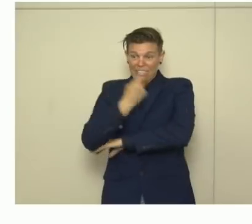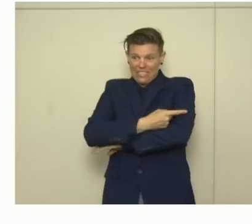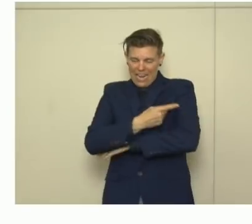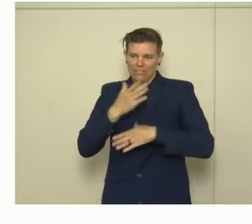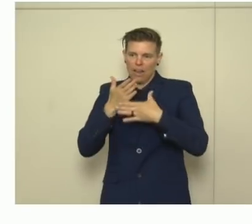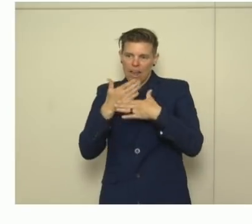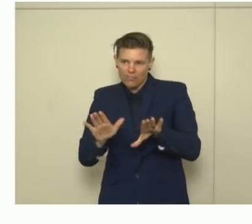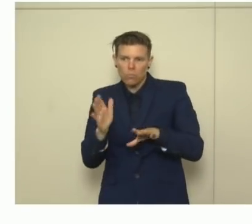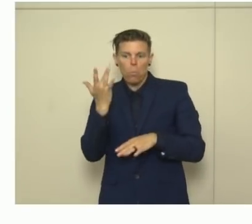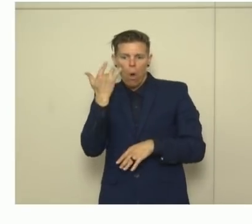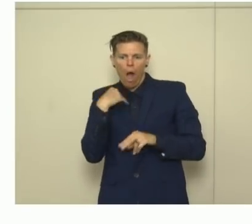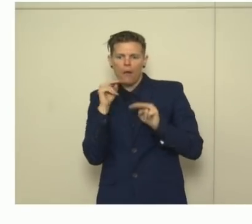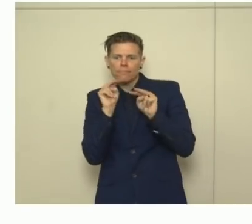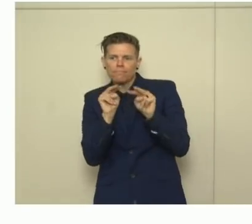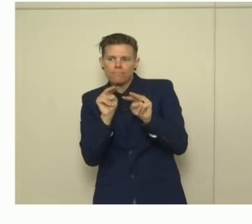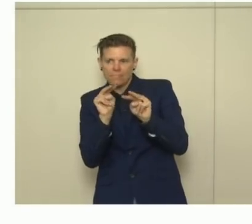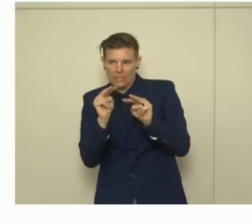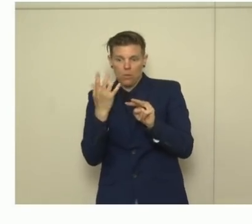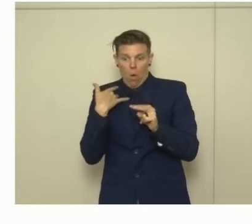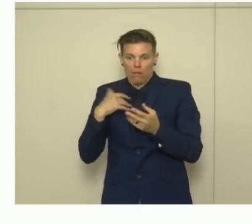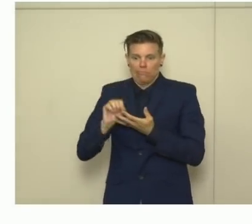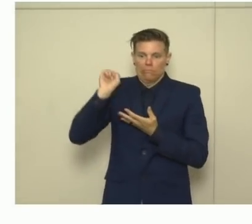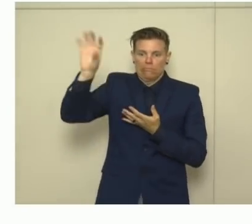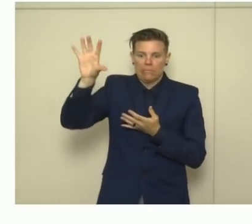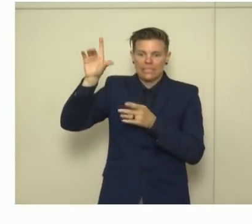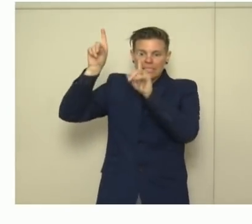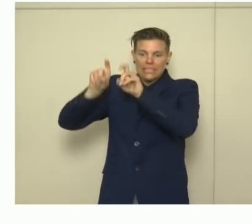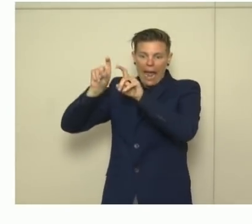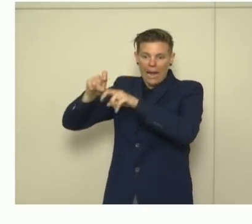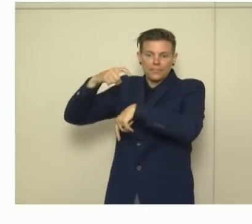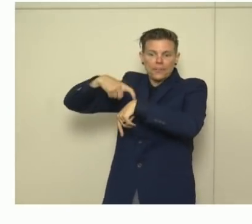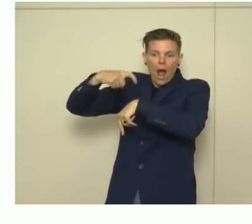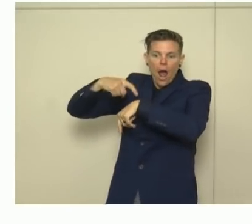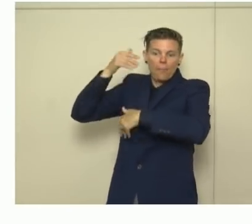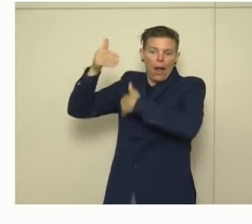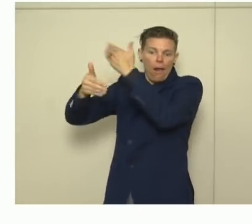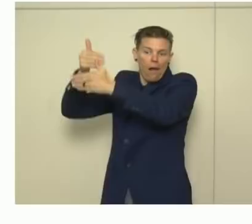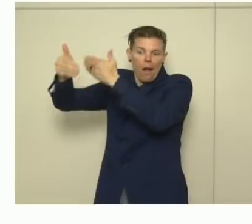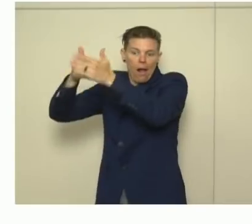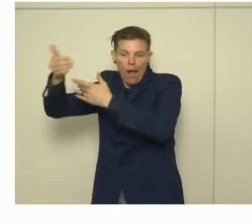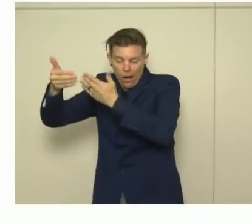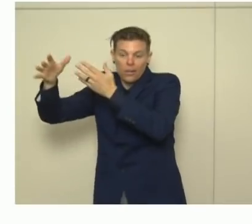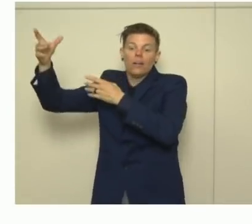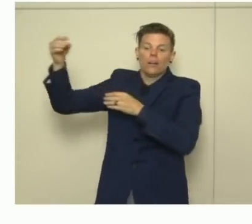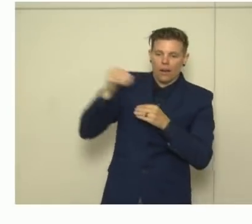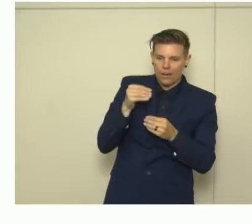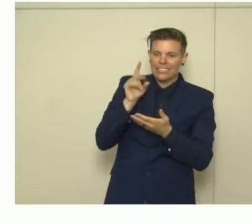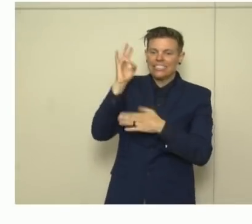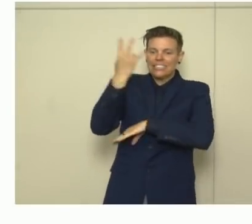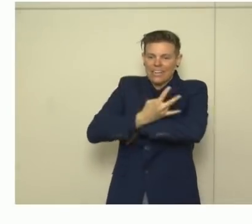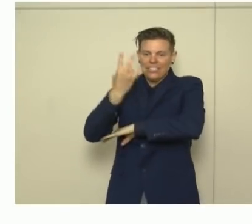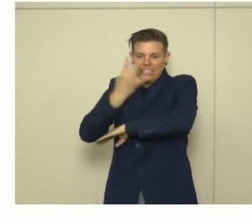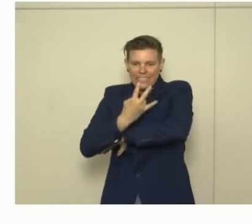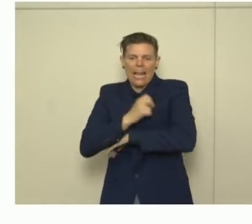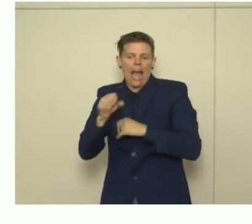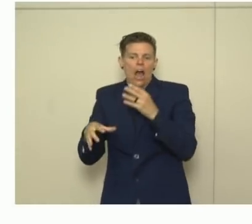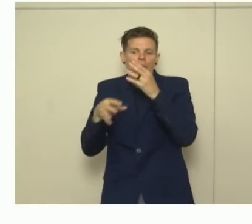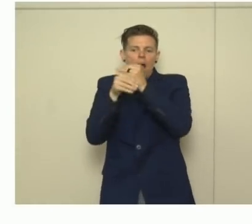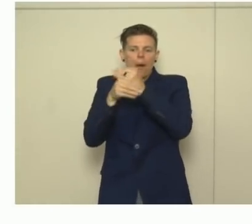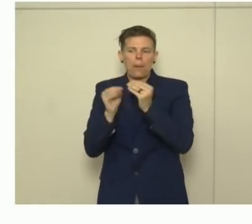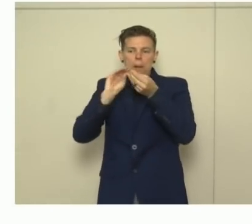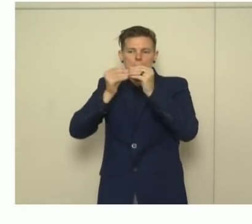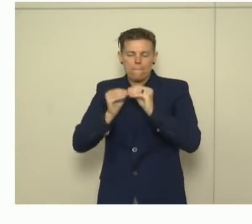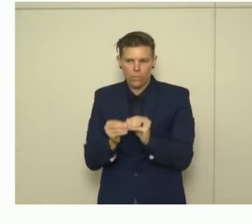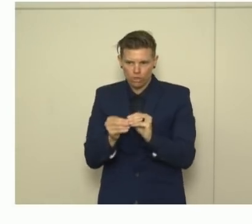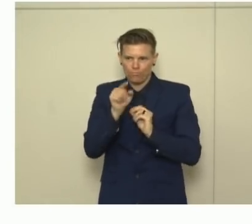very, very low point. If you look at this graph, you can see it's been a long time. Matter of fact, since June. Now we have had a couple higher case counts the past couple days, so